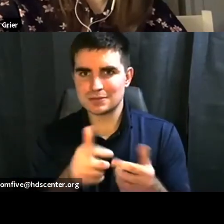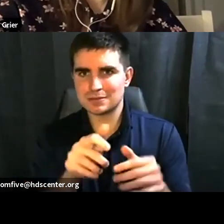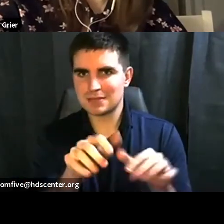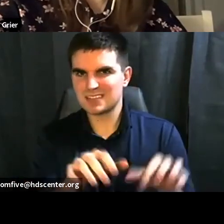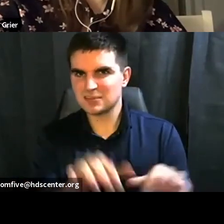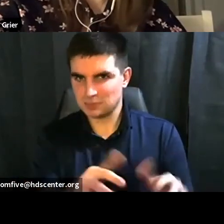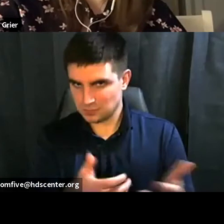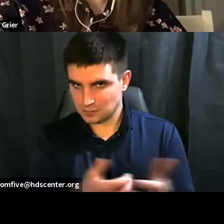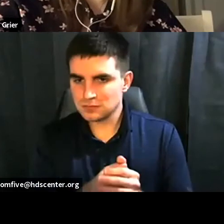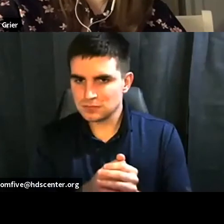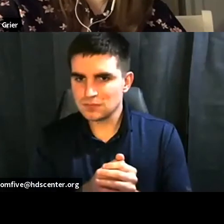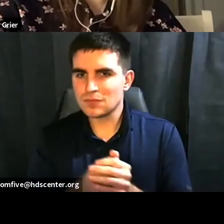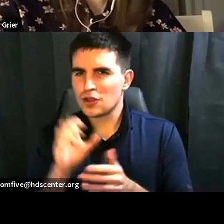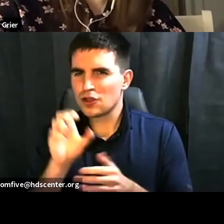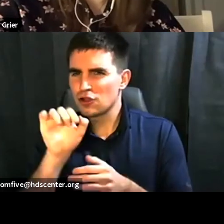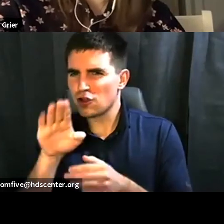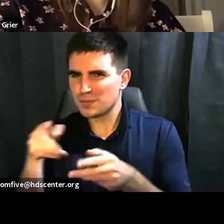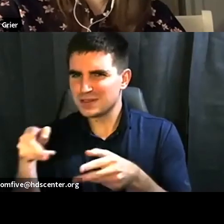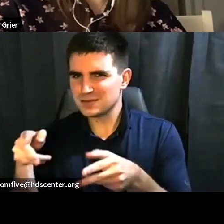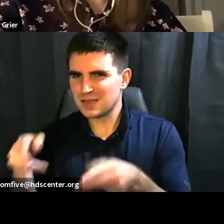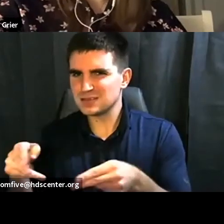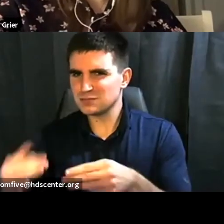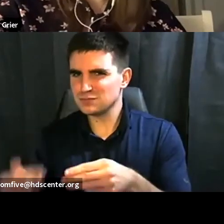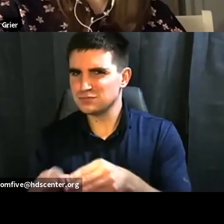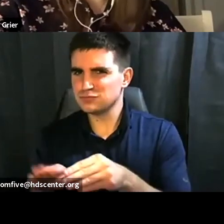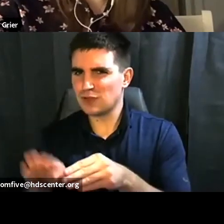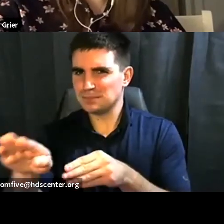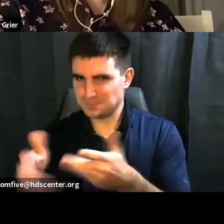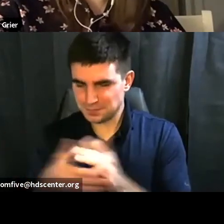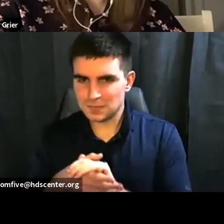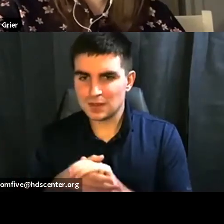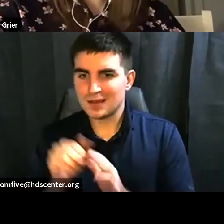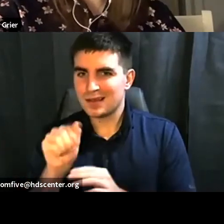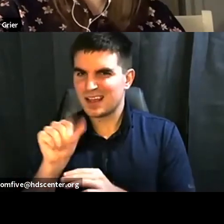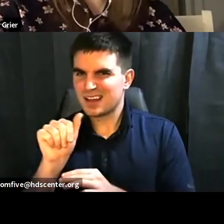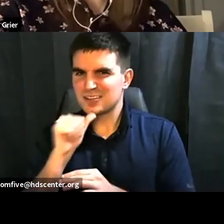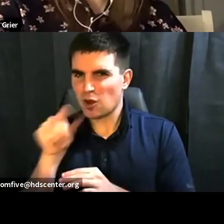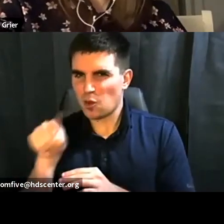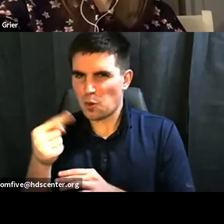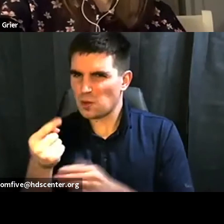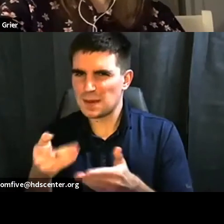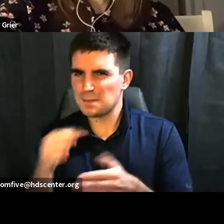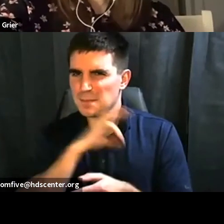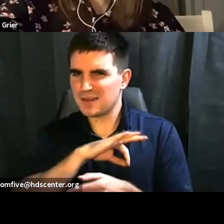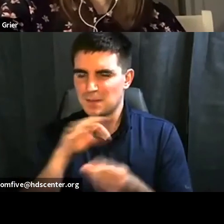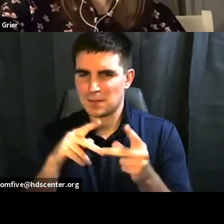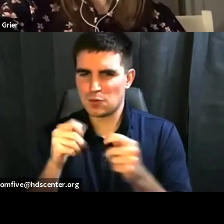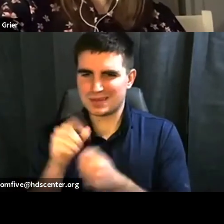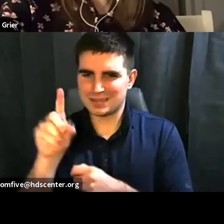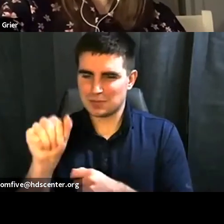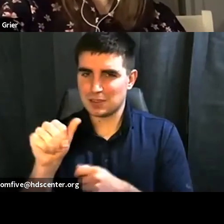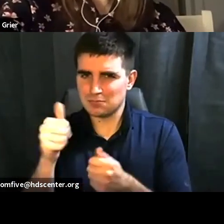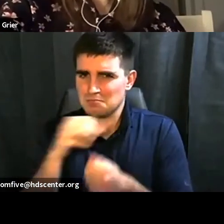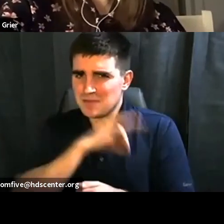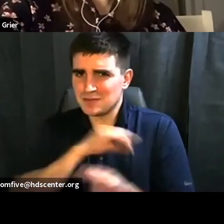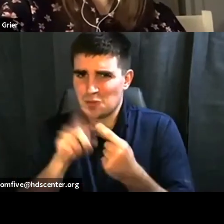curb cuts, these all benefit every person, right? ADA doesn't just benefit people with disabilities. So how going forward do you think